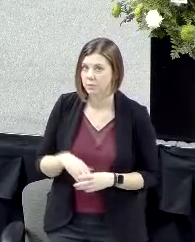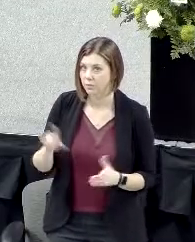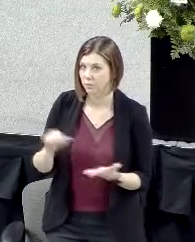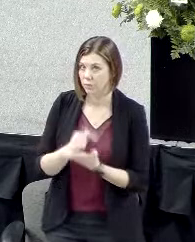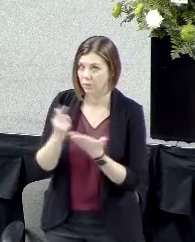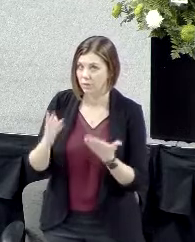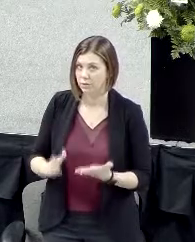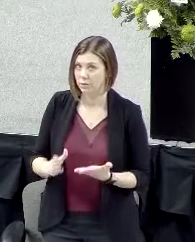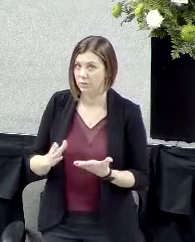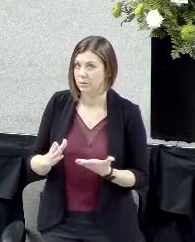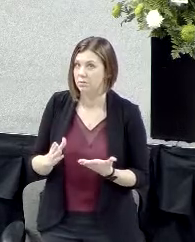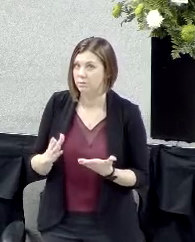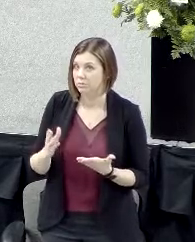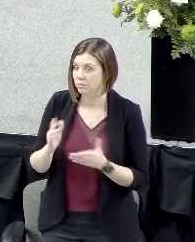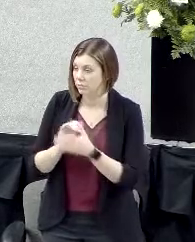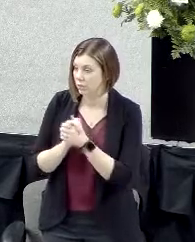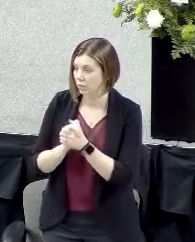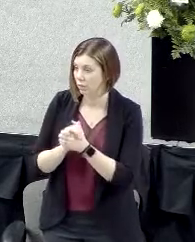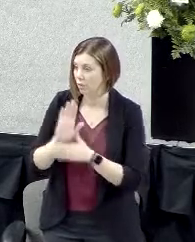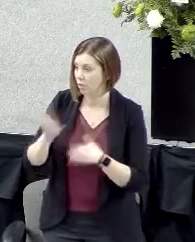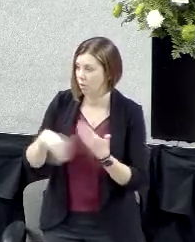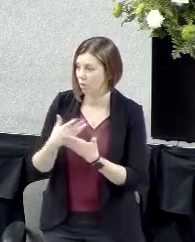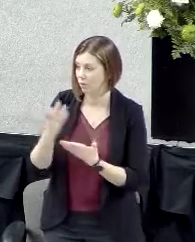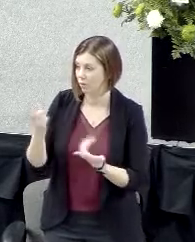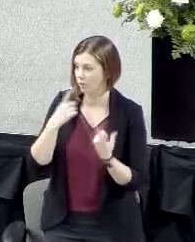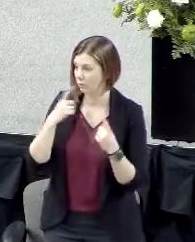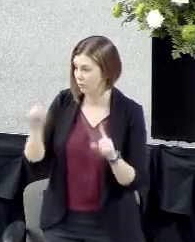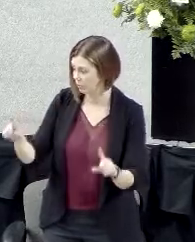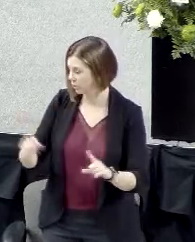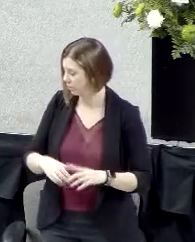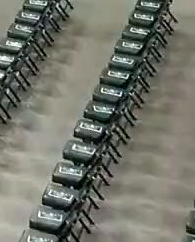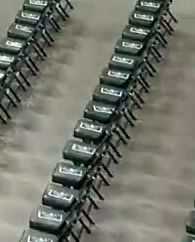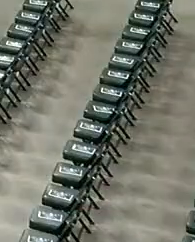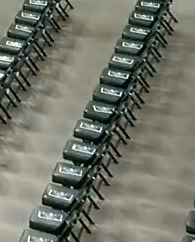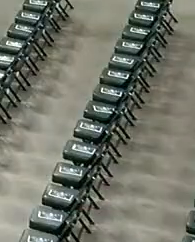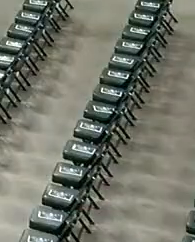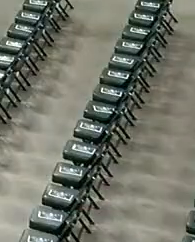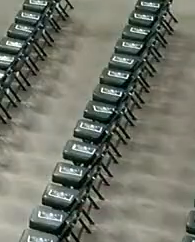Graduates, congratulations on all of your accomplishments.